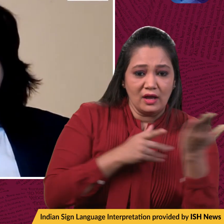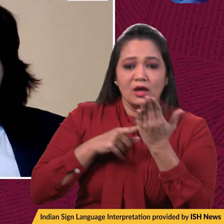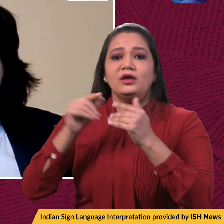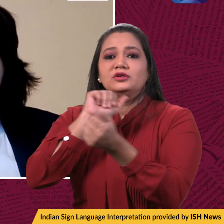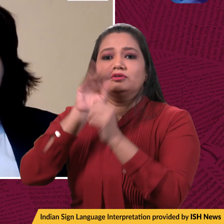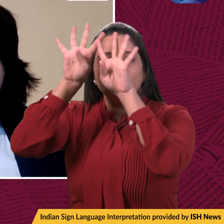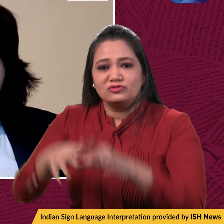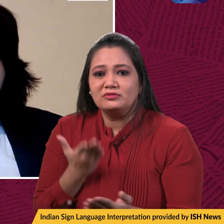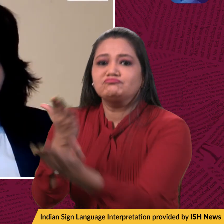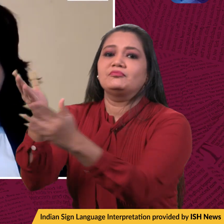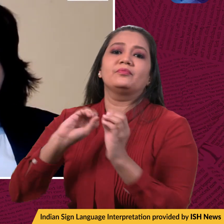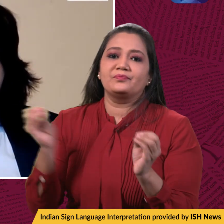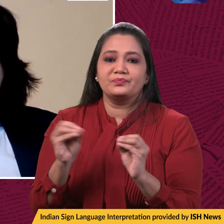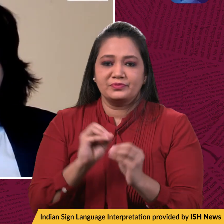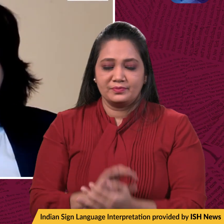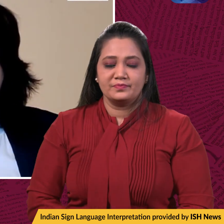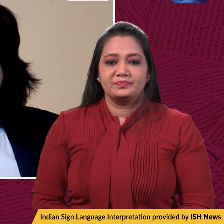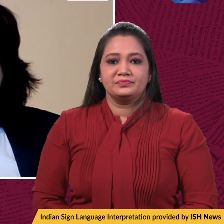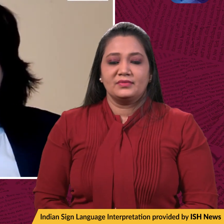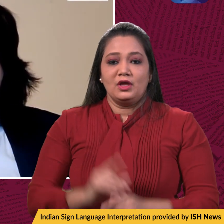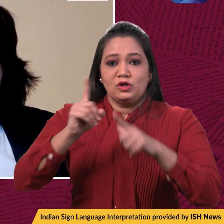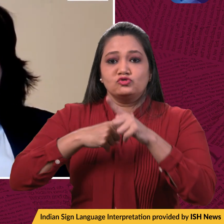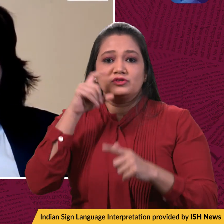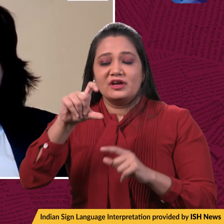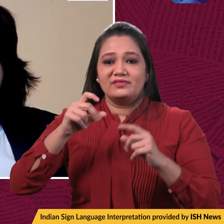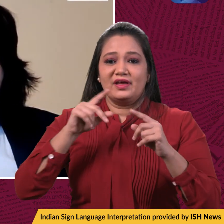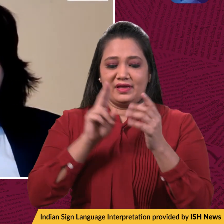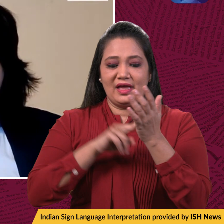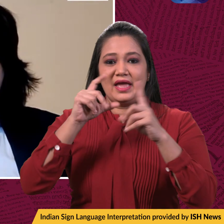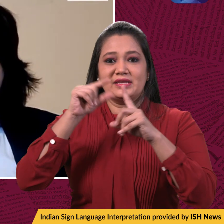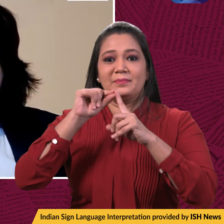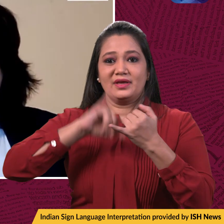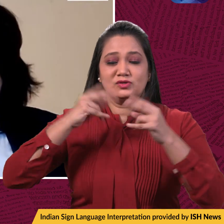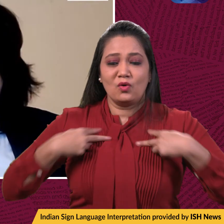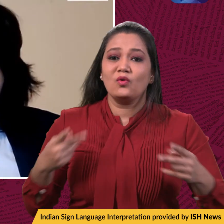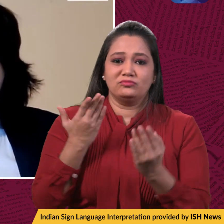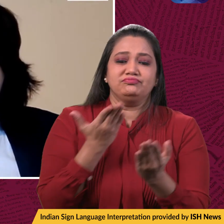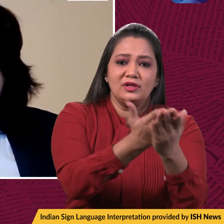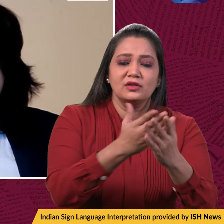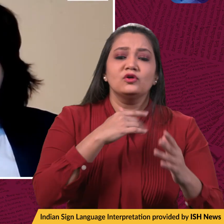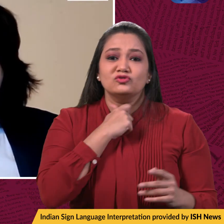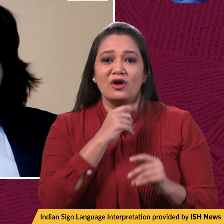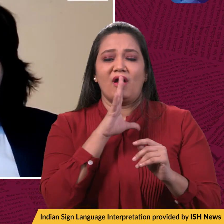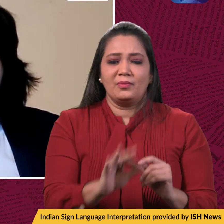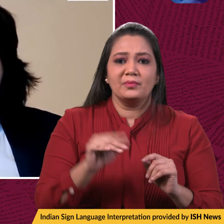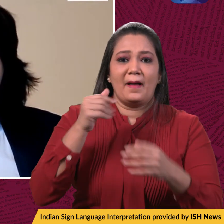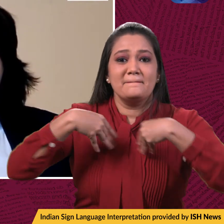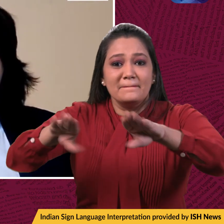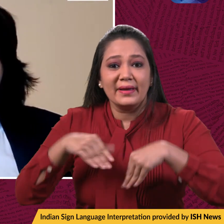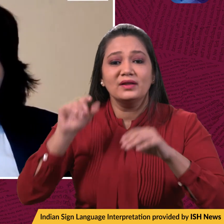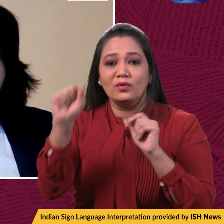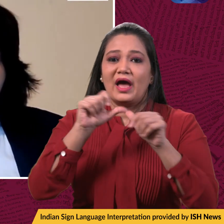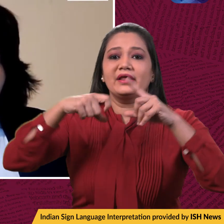time. Actress Juhi Chawla appeared before the special NDPS court as a shorty to complete bail